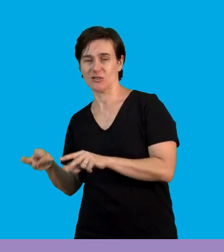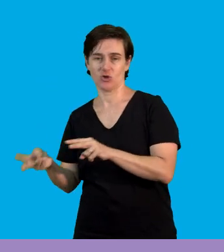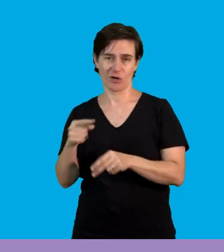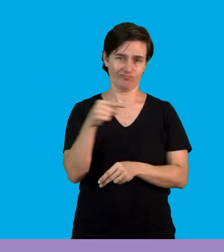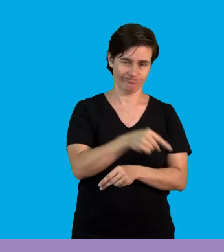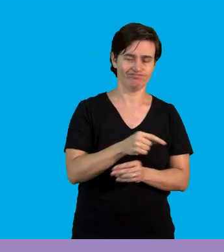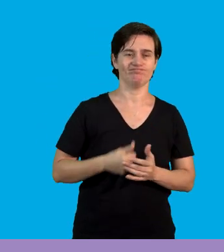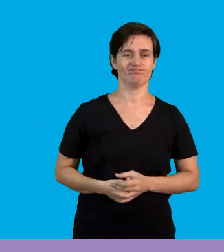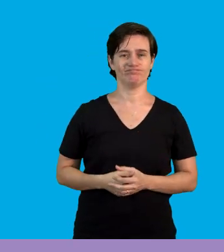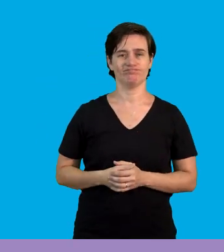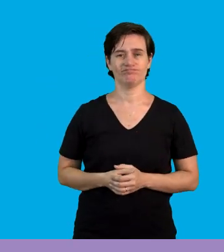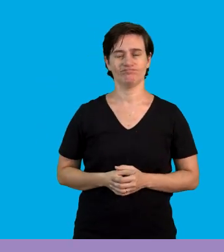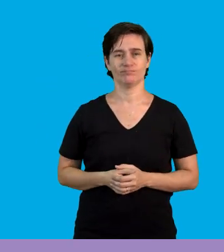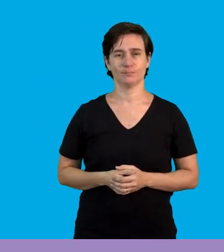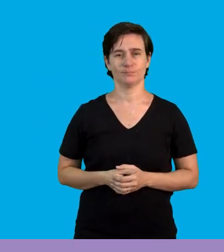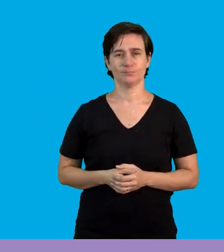That's what we'll be doing now.